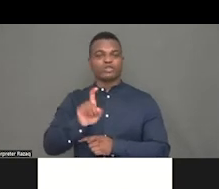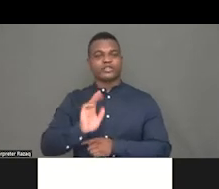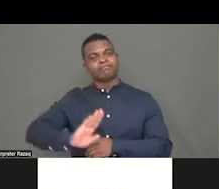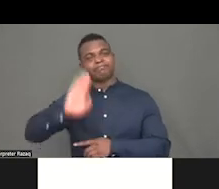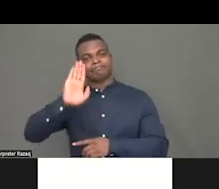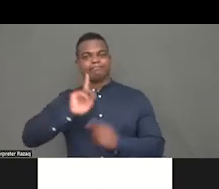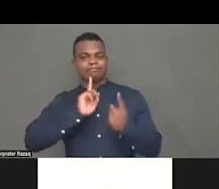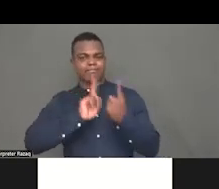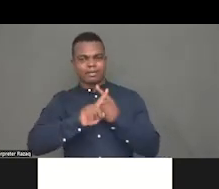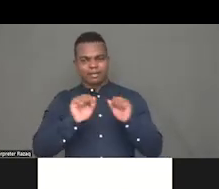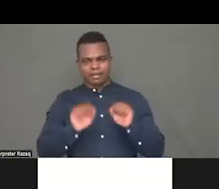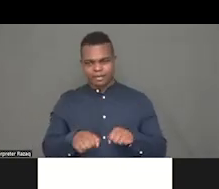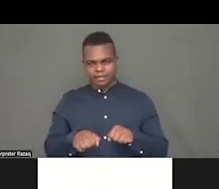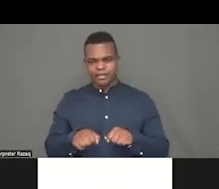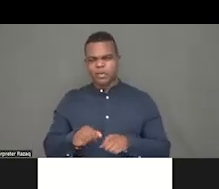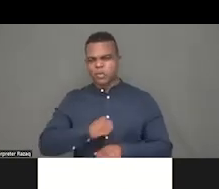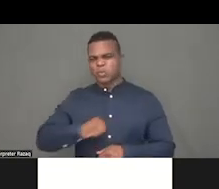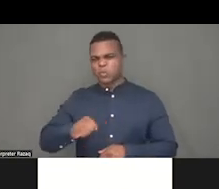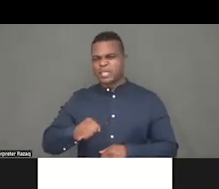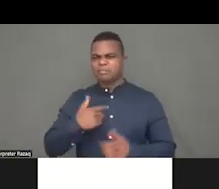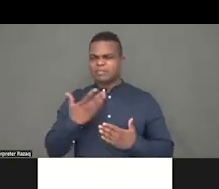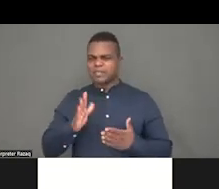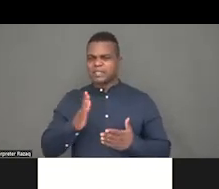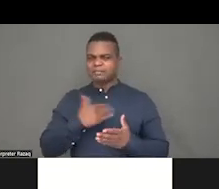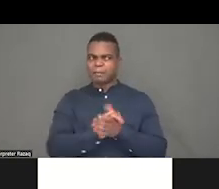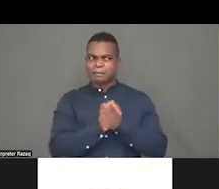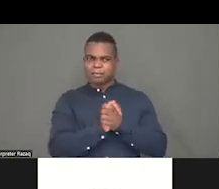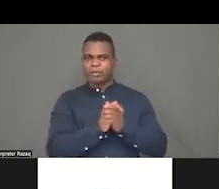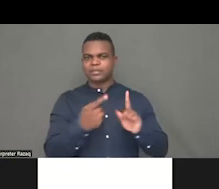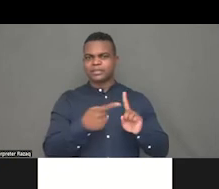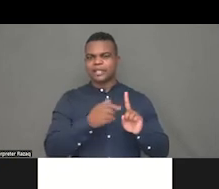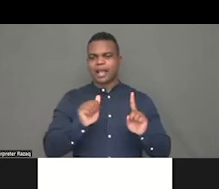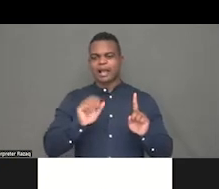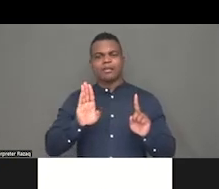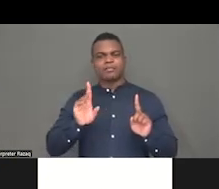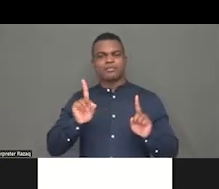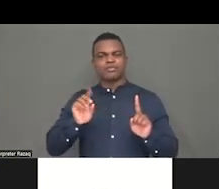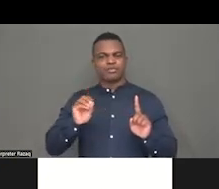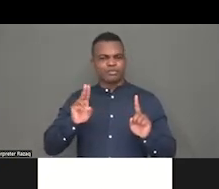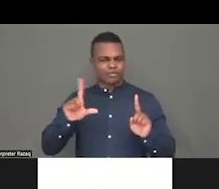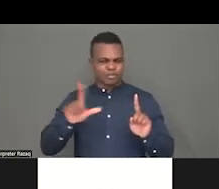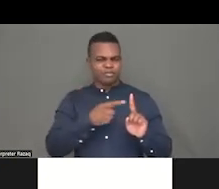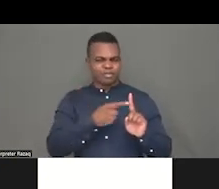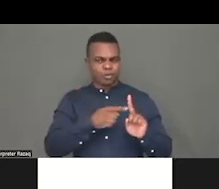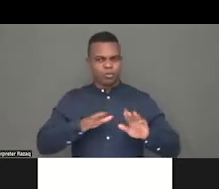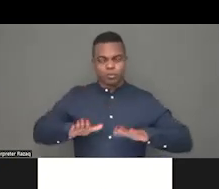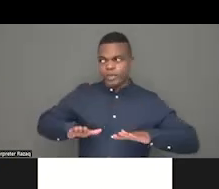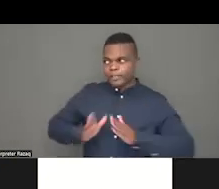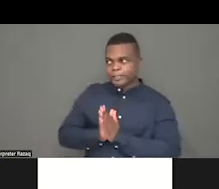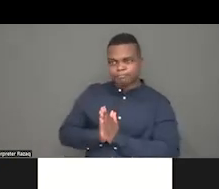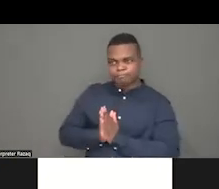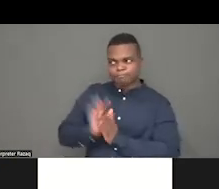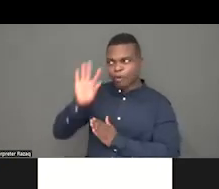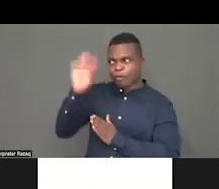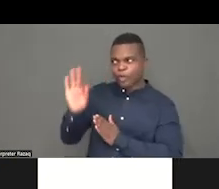waiting for us now. So Abdul, if you could put your camera on and check the sound. I have a question to